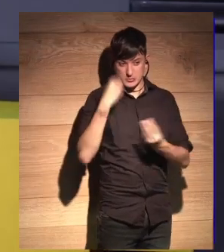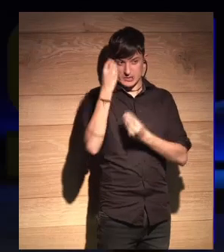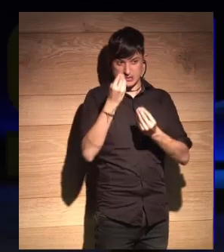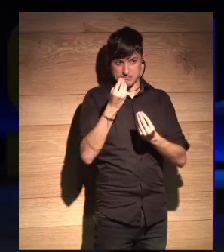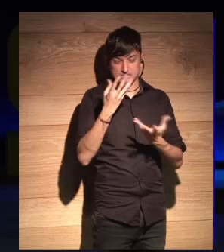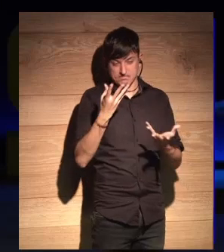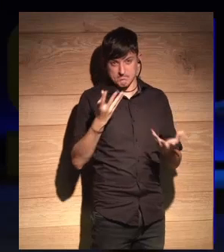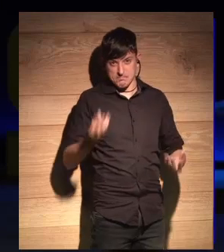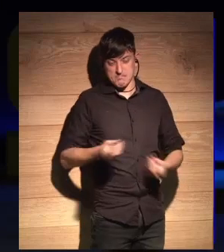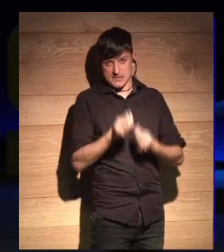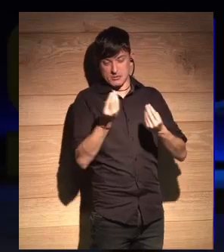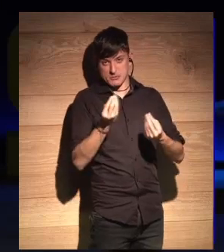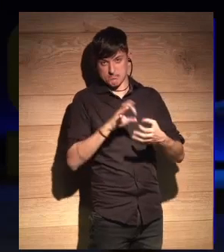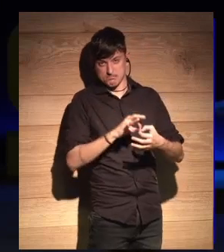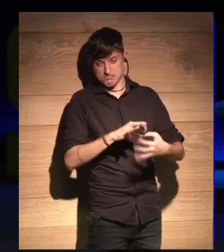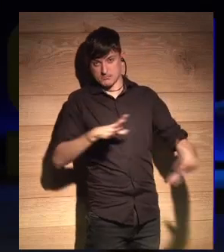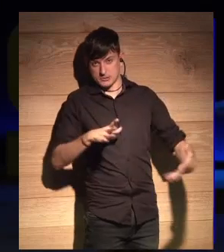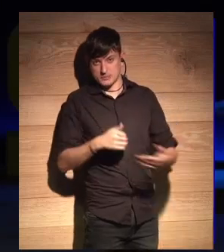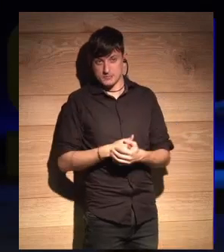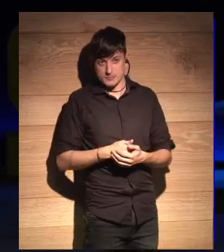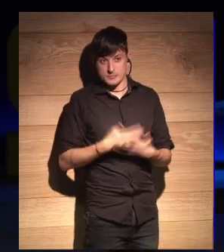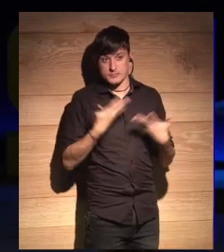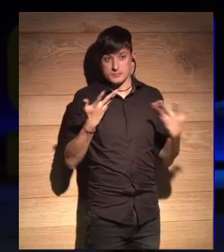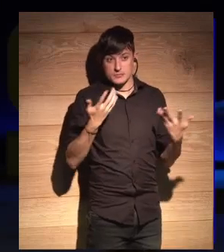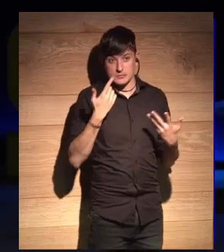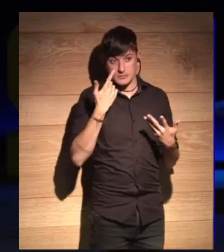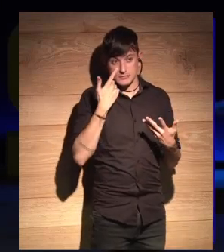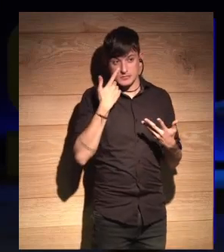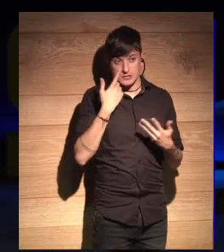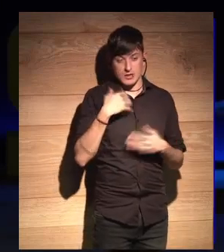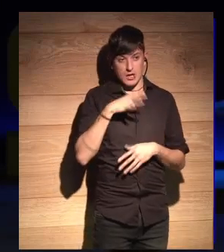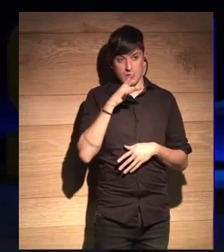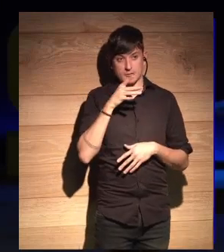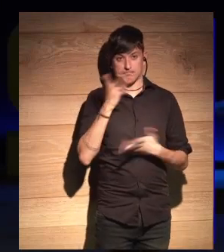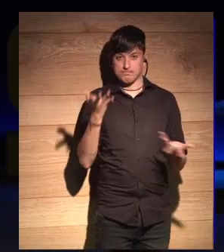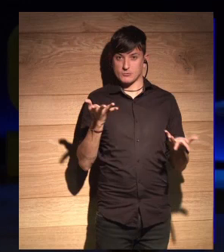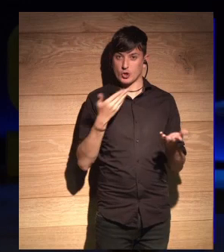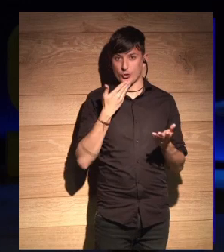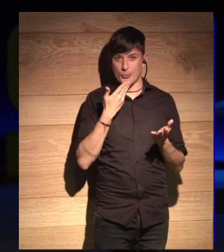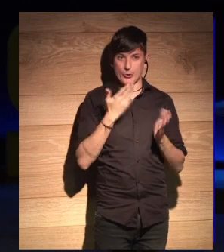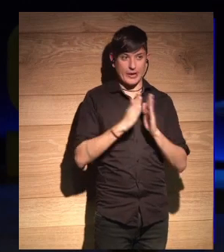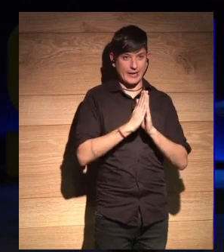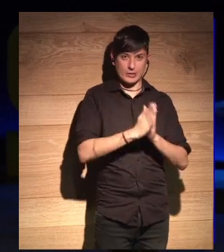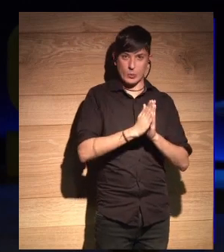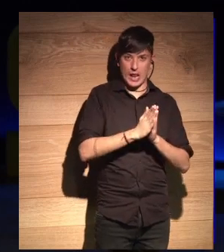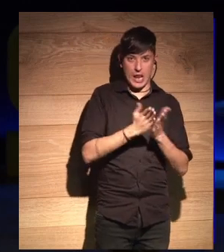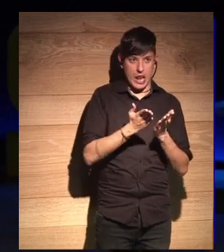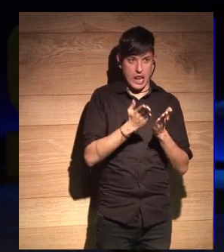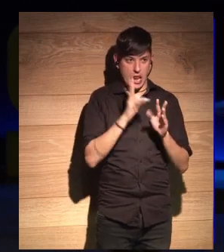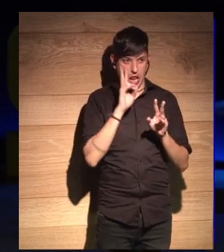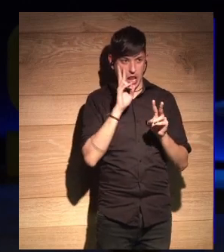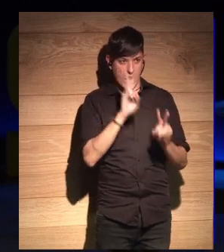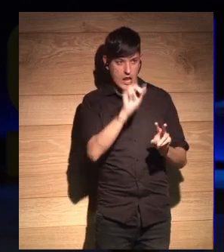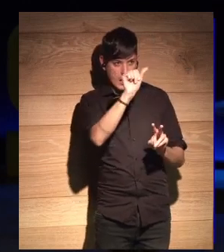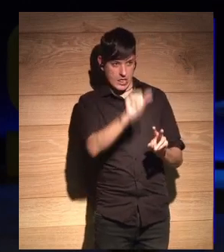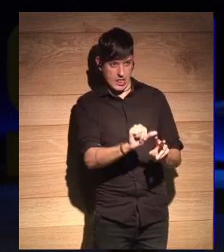and contemplate? There's ritual. I believe in ritual. And so I went out to this Governor's Island, is a small island